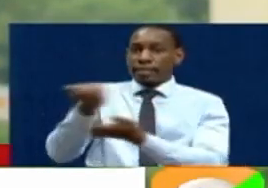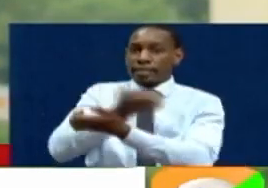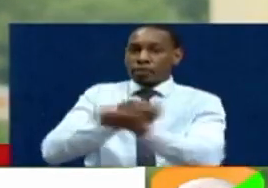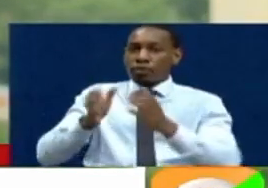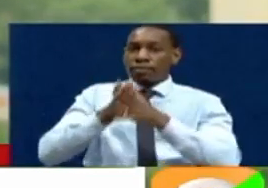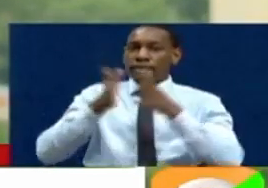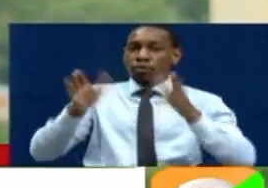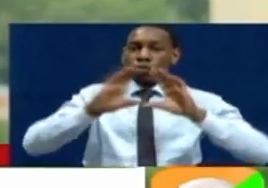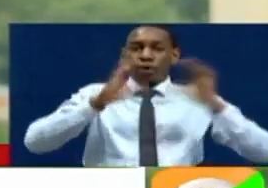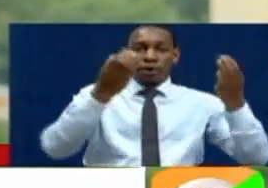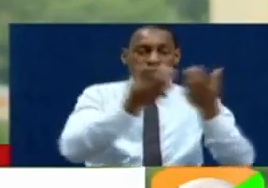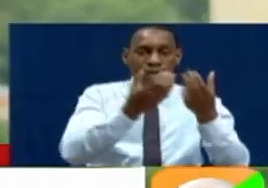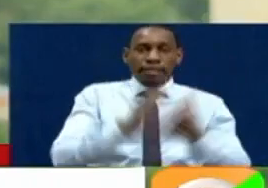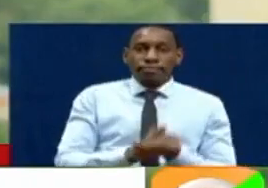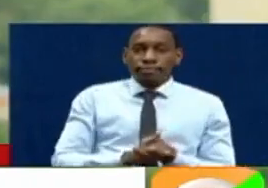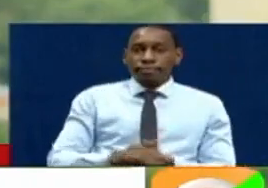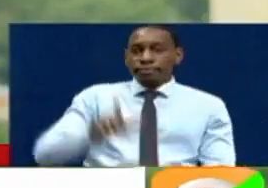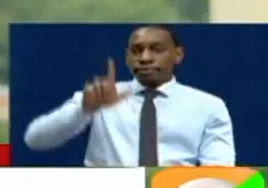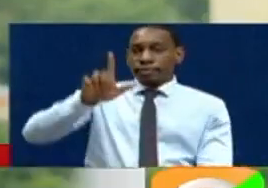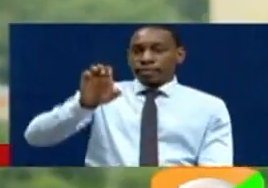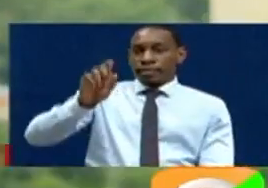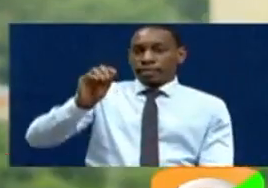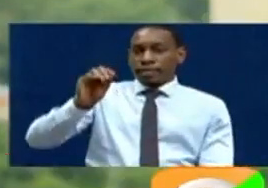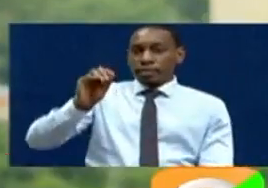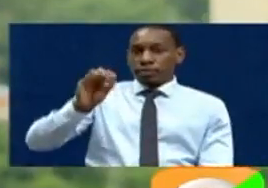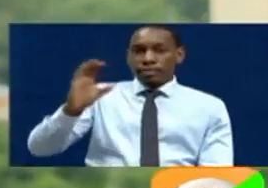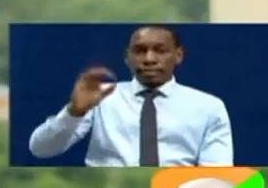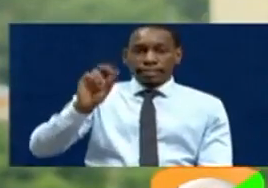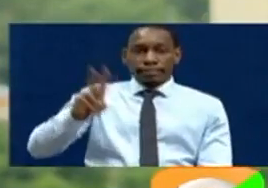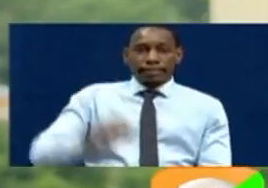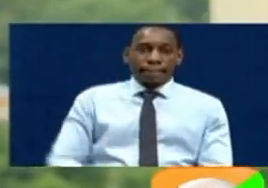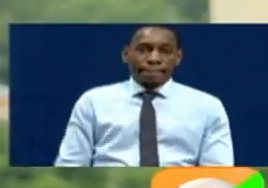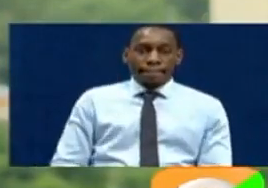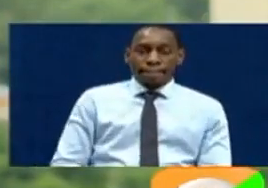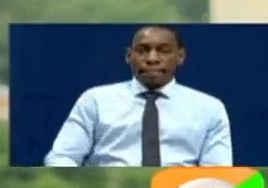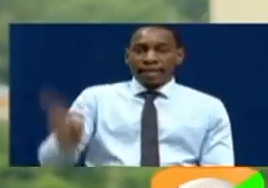world on their knees. Stephen Leto, Citizen TV, Nairobi.